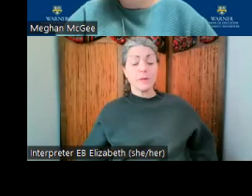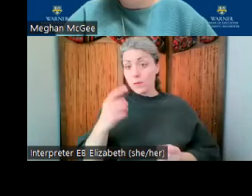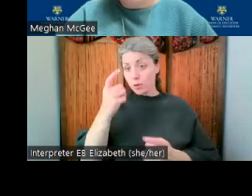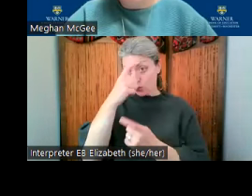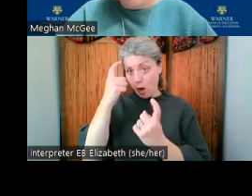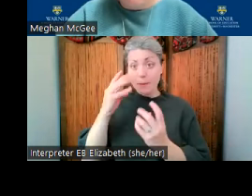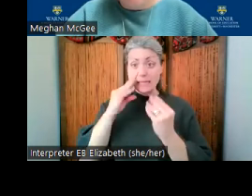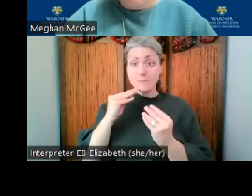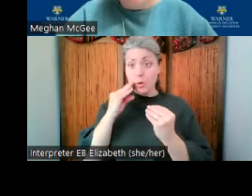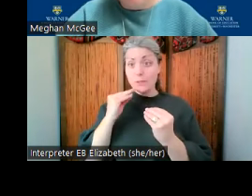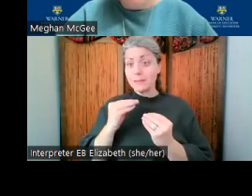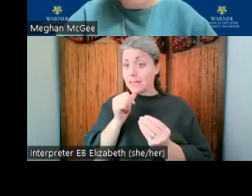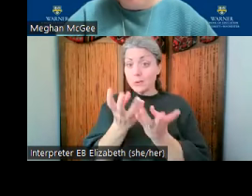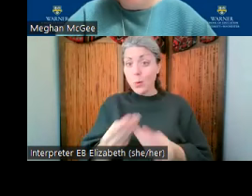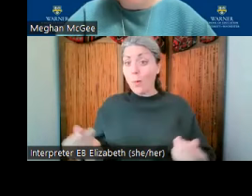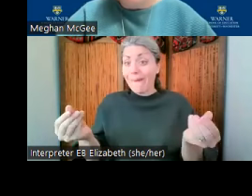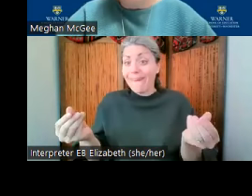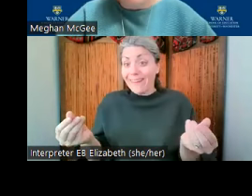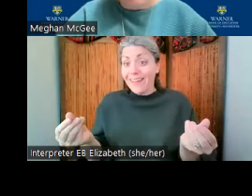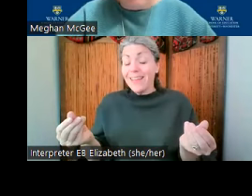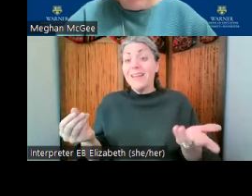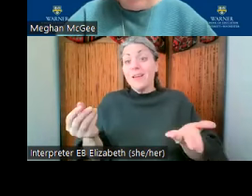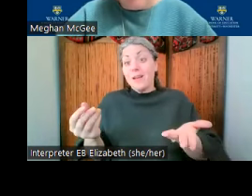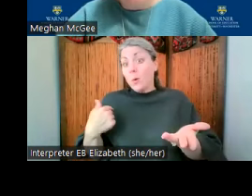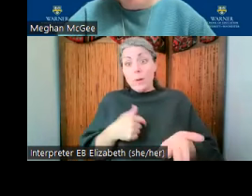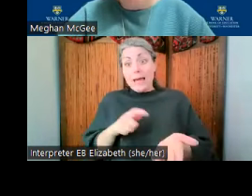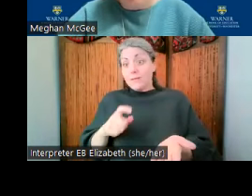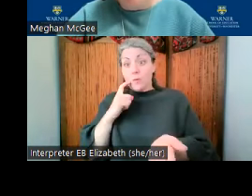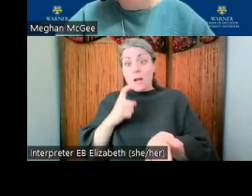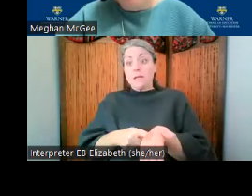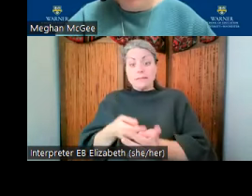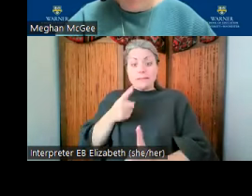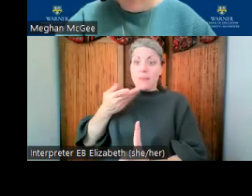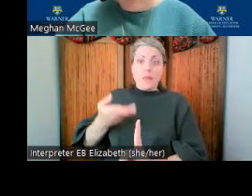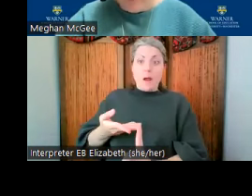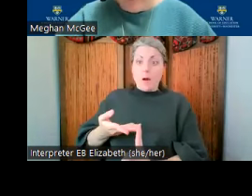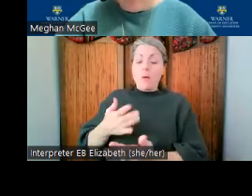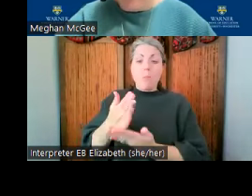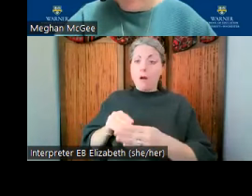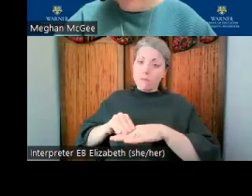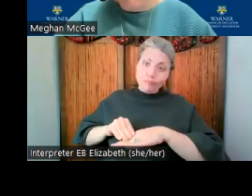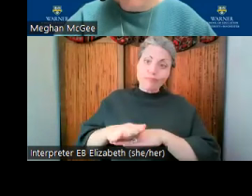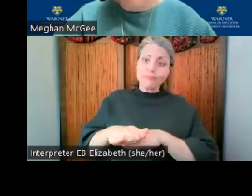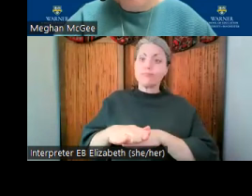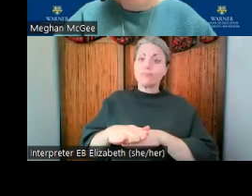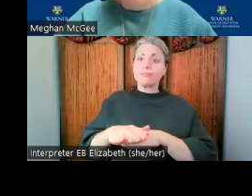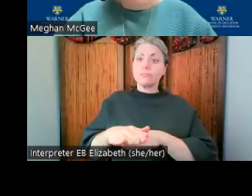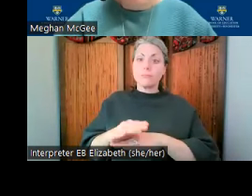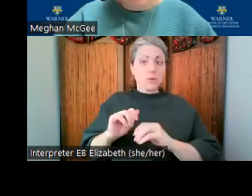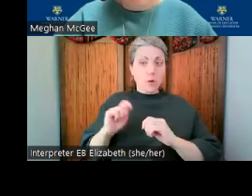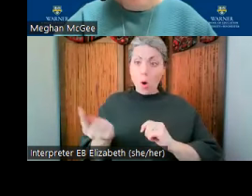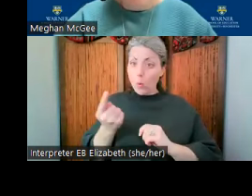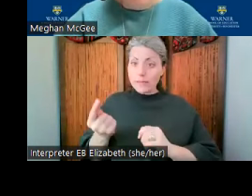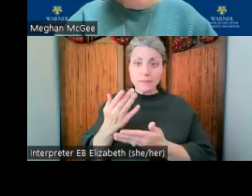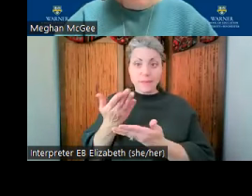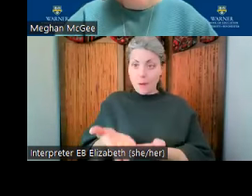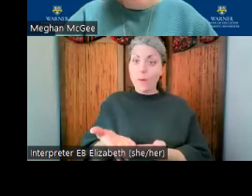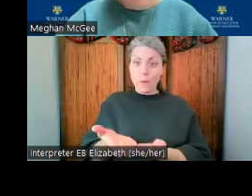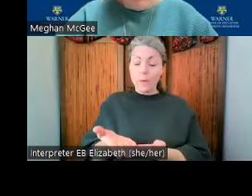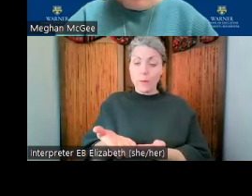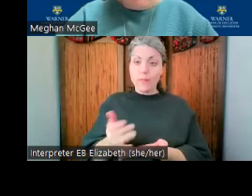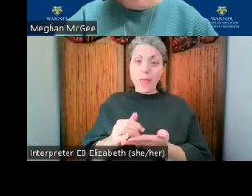unquote, go away for that individual, we just have to recognize that as being part of the equation at all times. However,